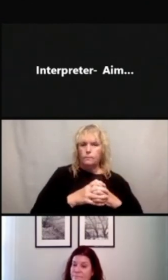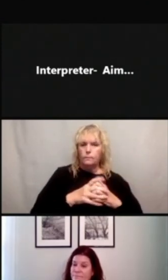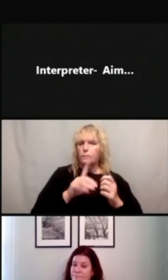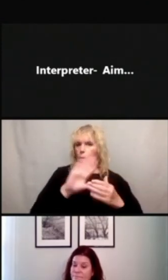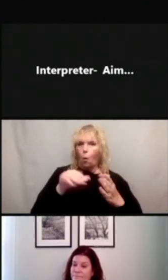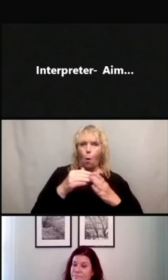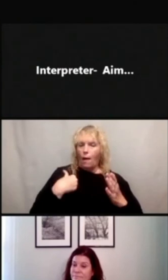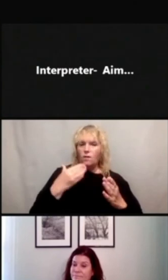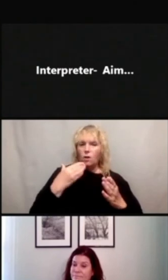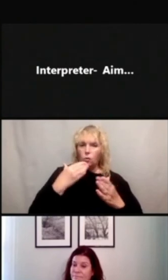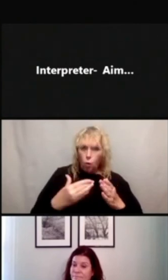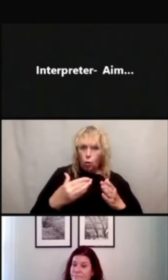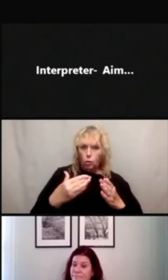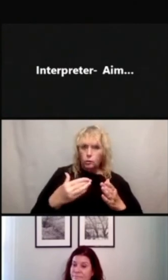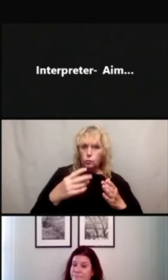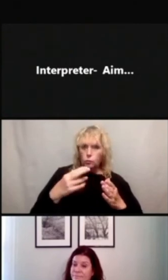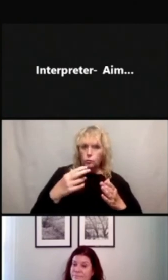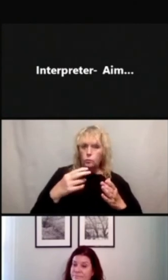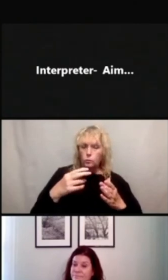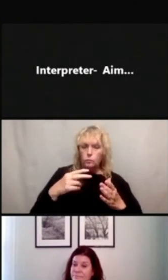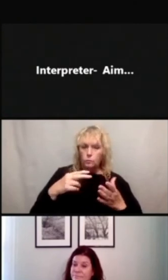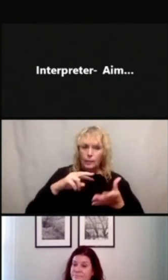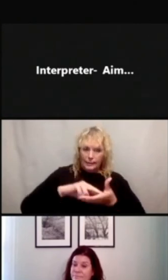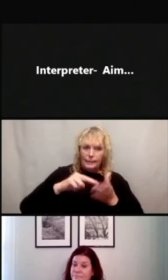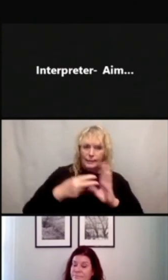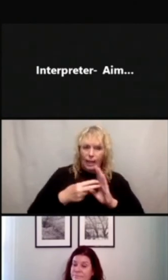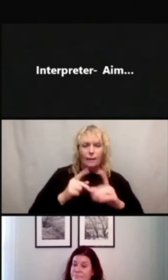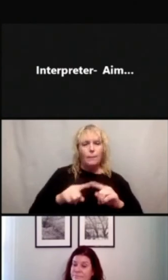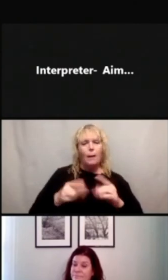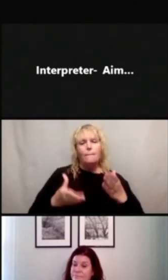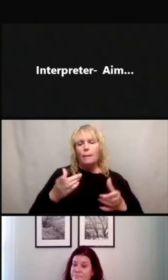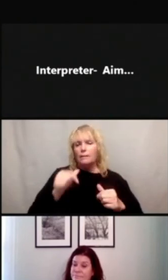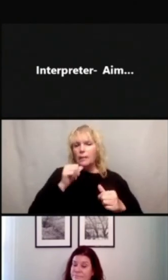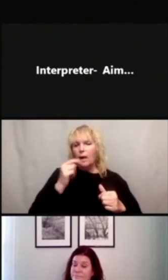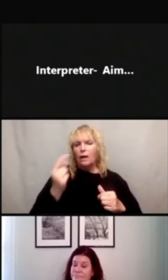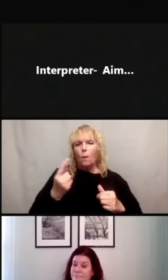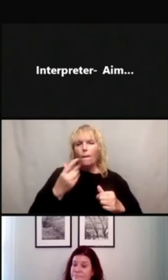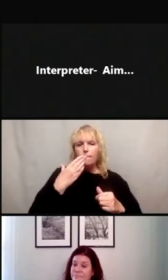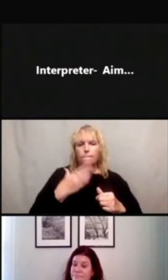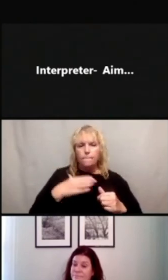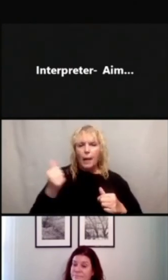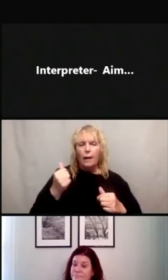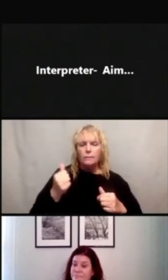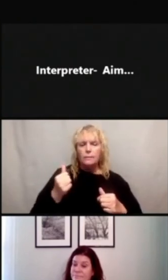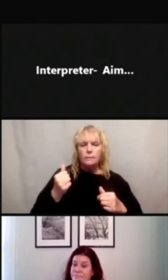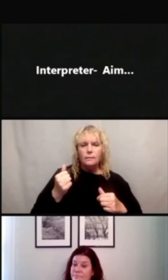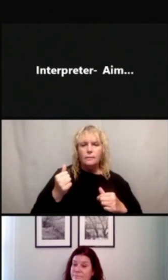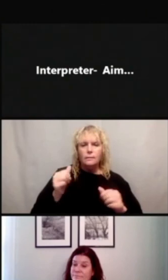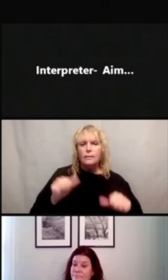intent, aren't always the best equipped, in terms of making sure that